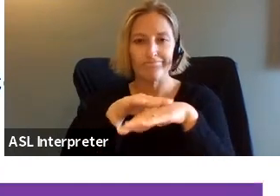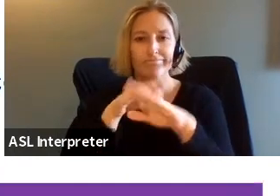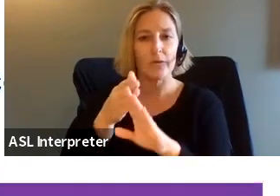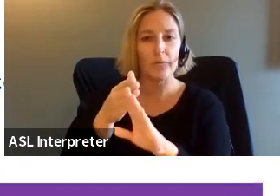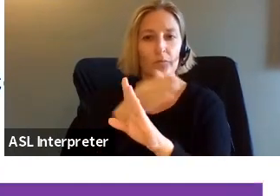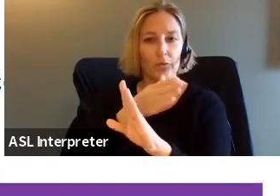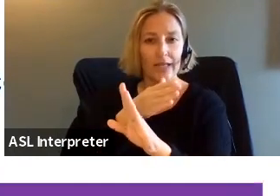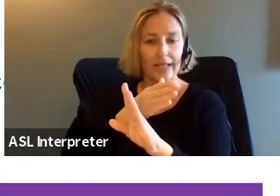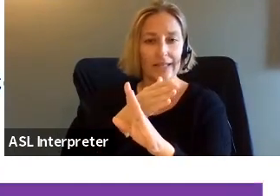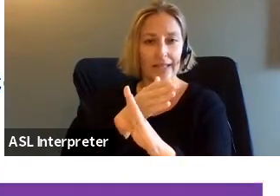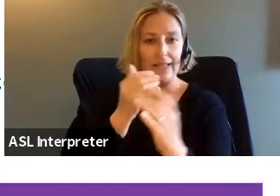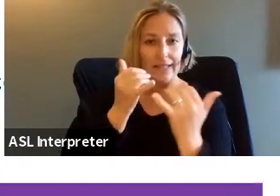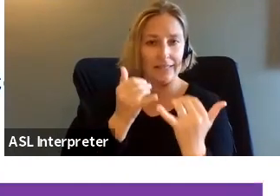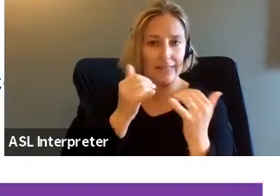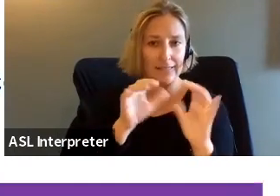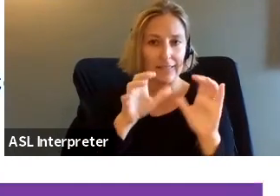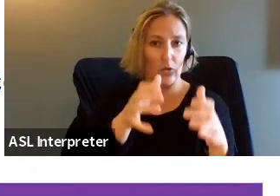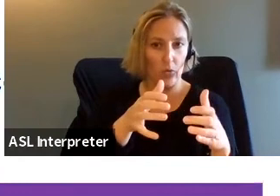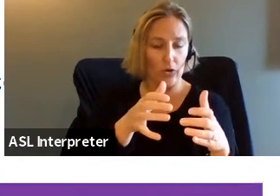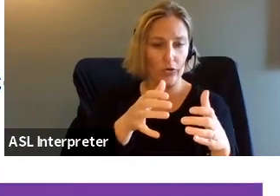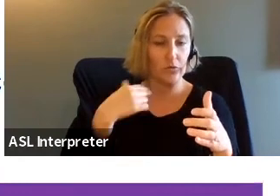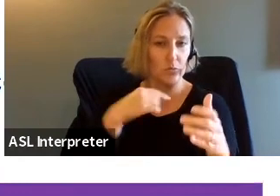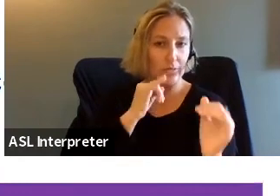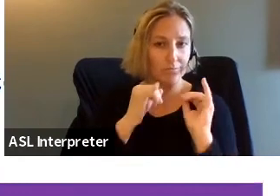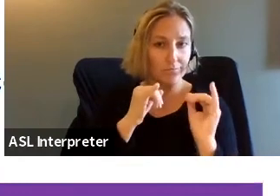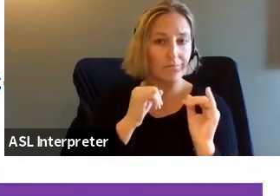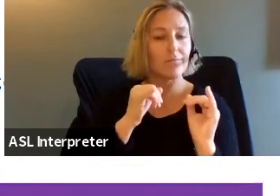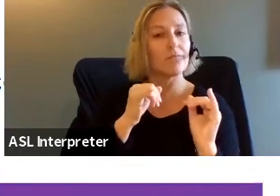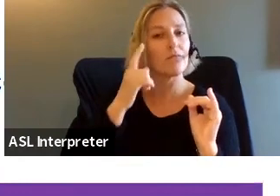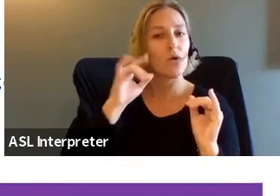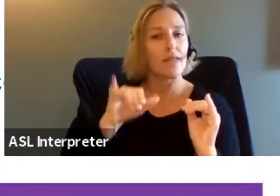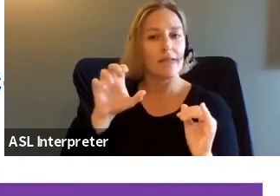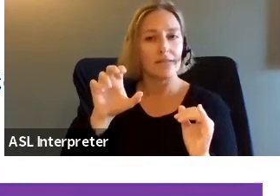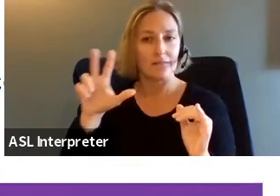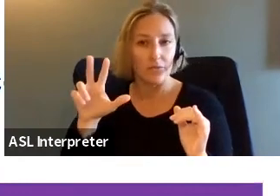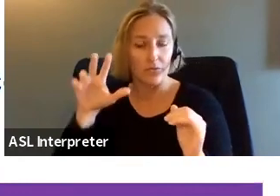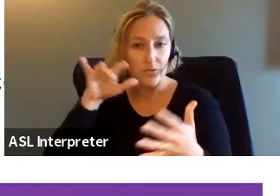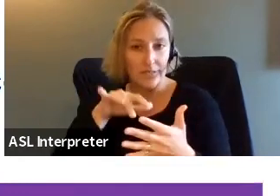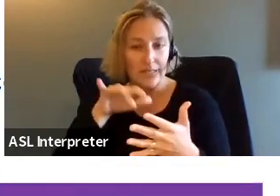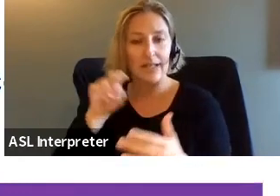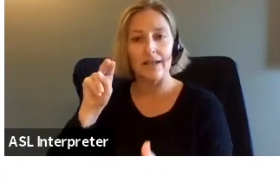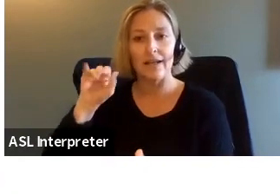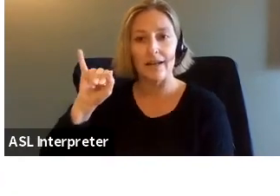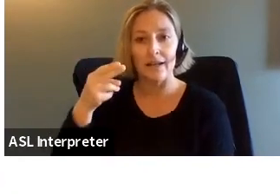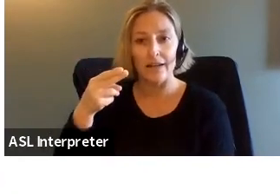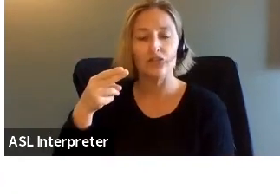that were interviewed as part of the C3 study. These were NIH-funded studies that were ongoing. Next